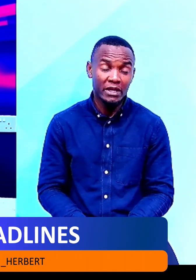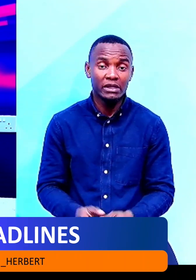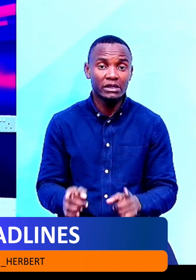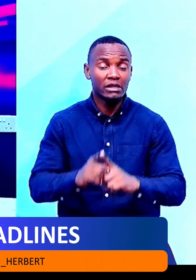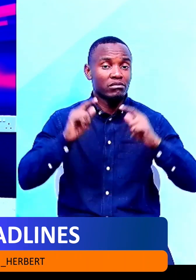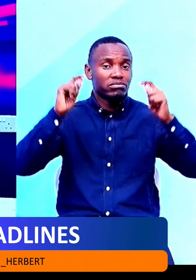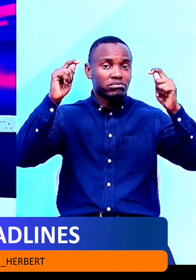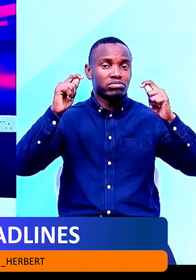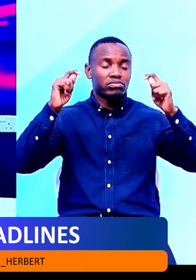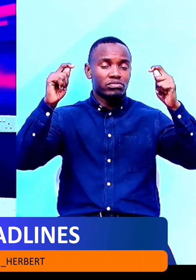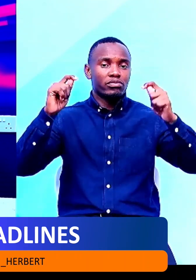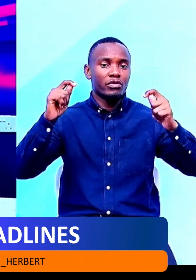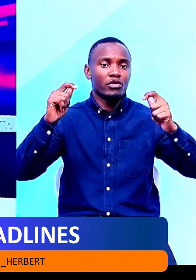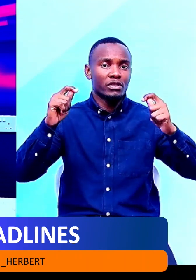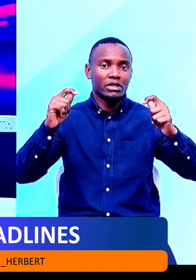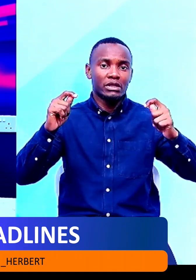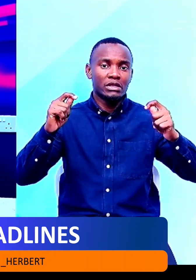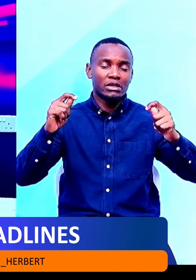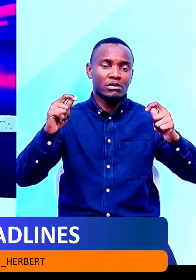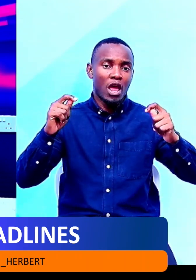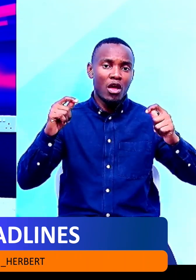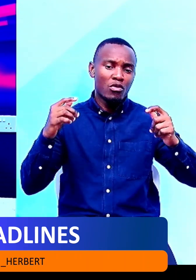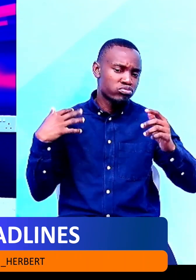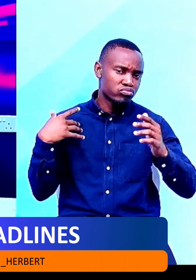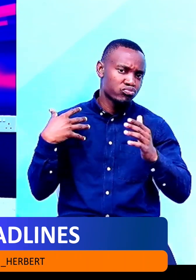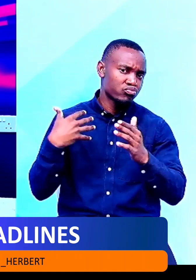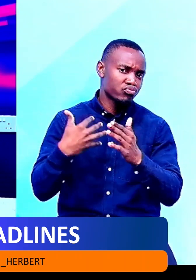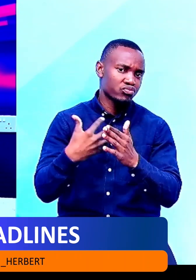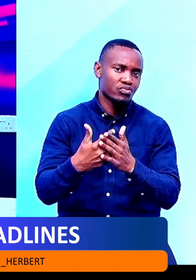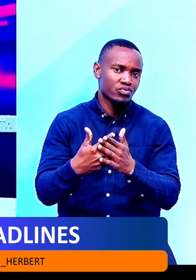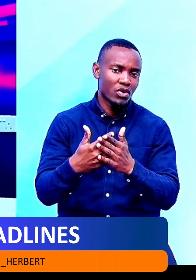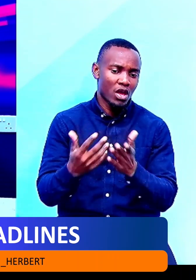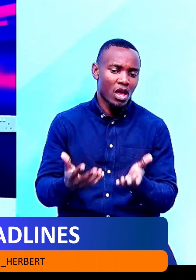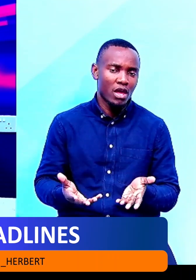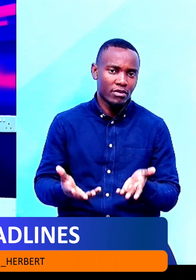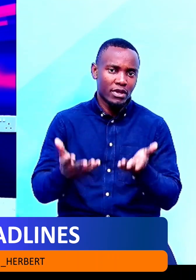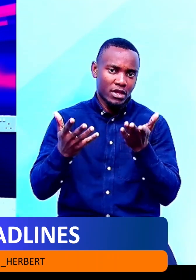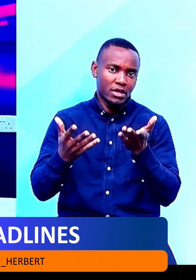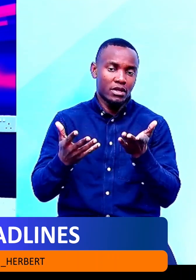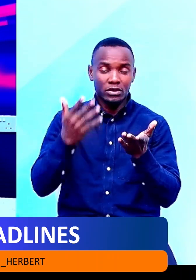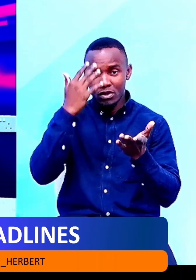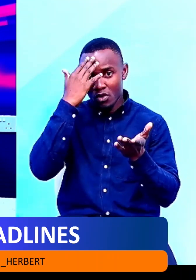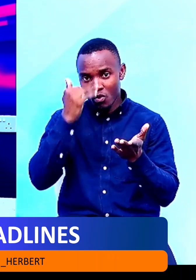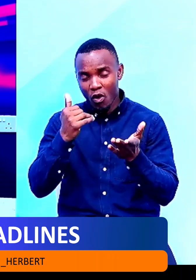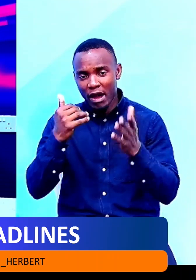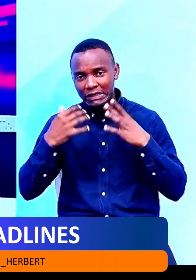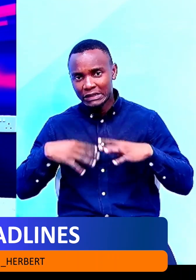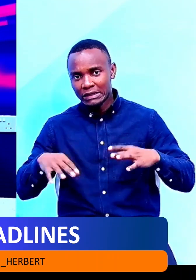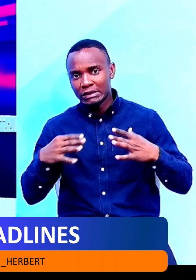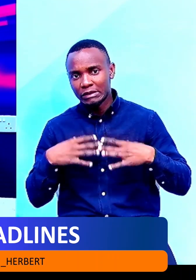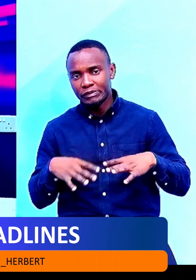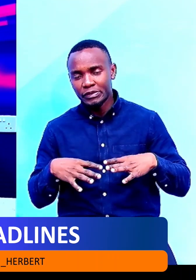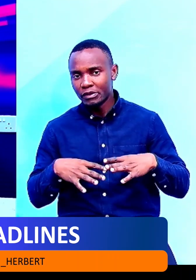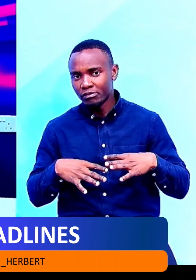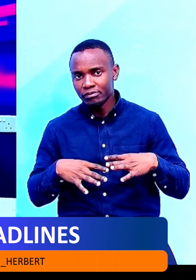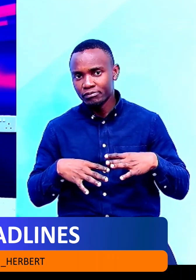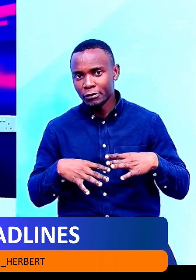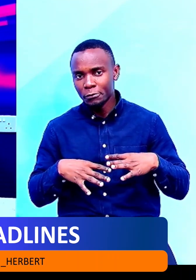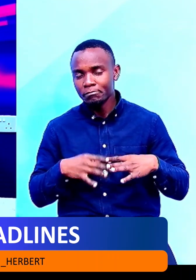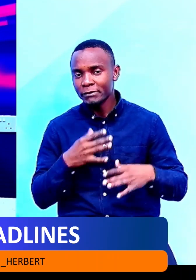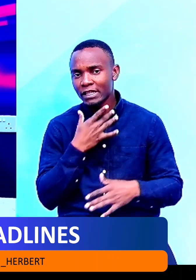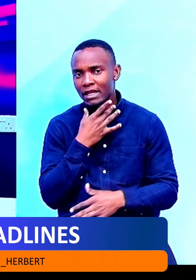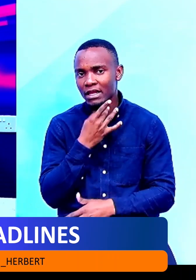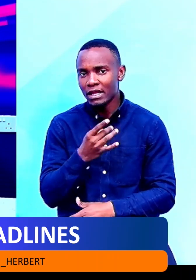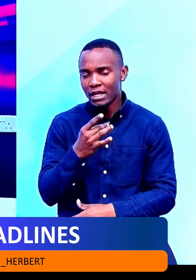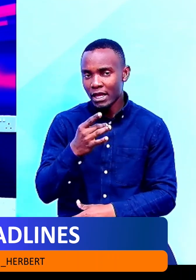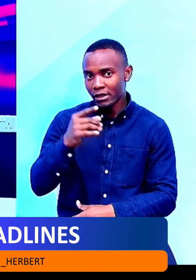Kenya have increased in recent months over growing public discontent against President Ruto's regime over the rising